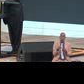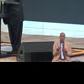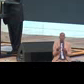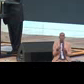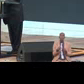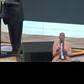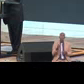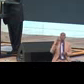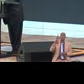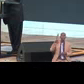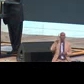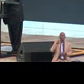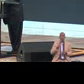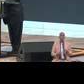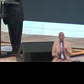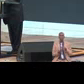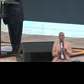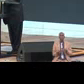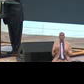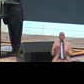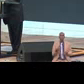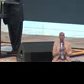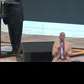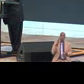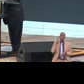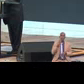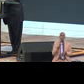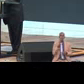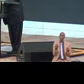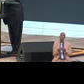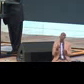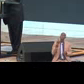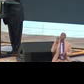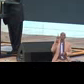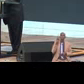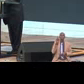when he shall appear, we shall be like him.